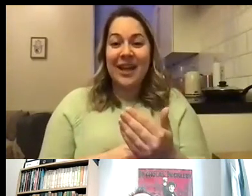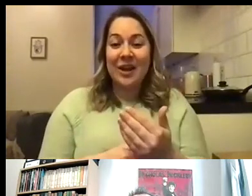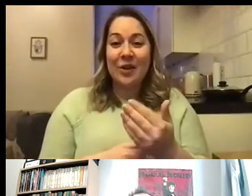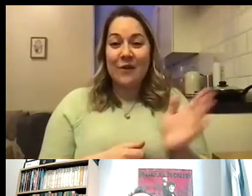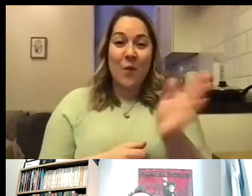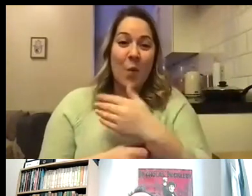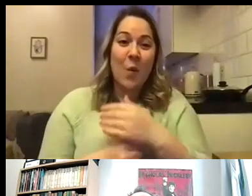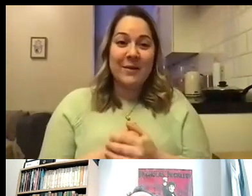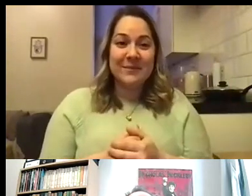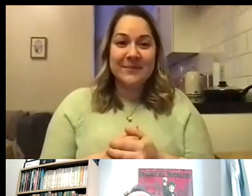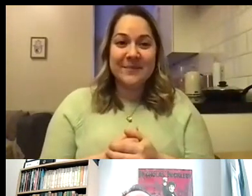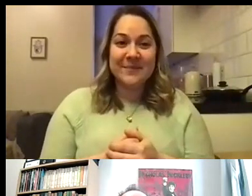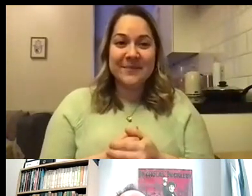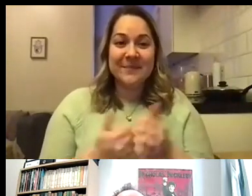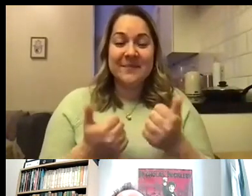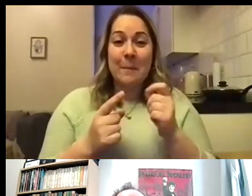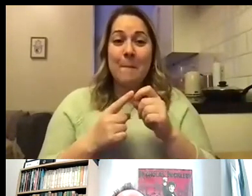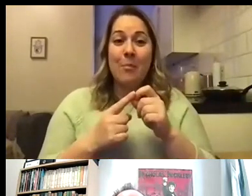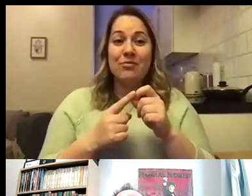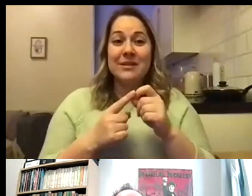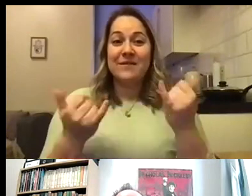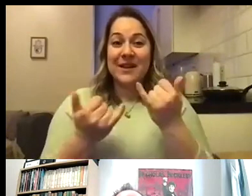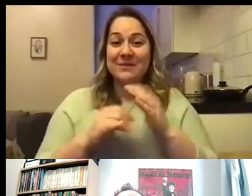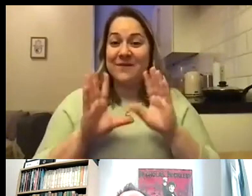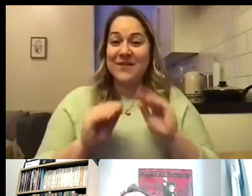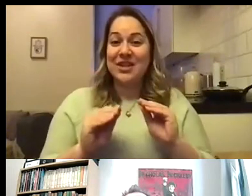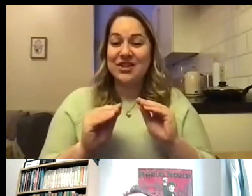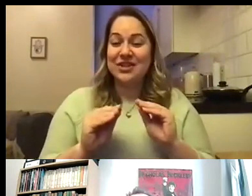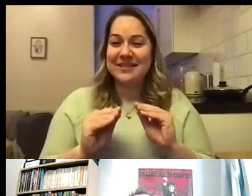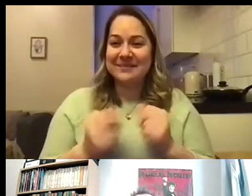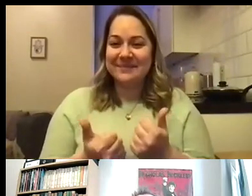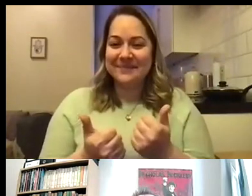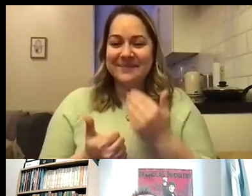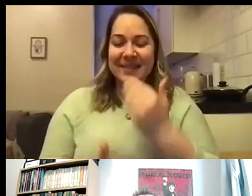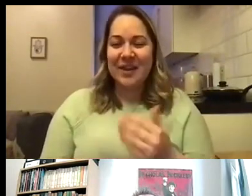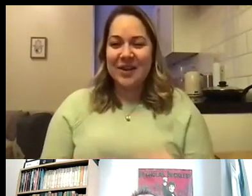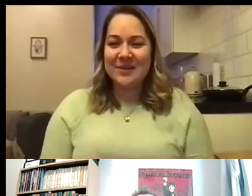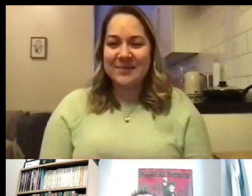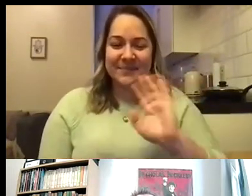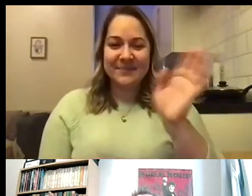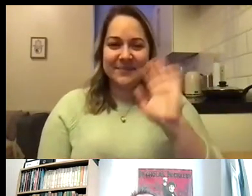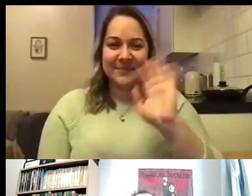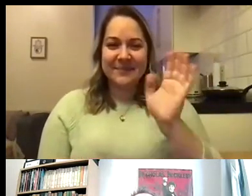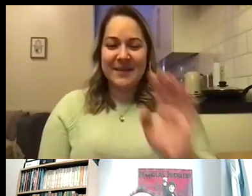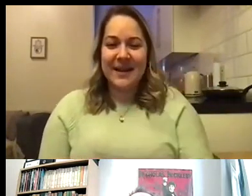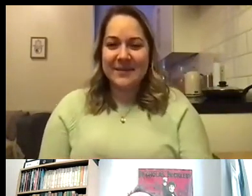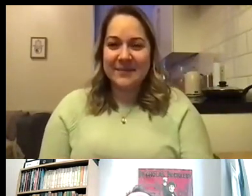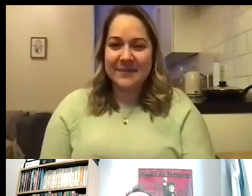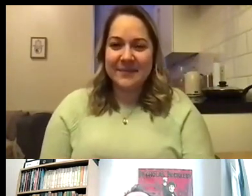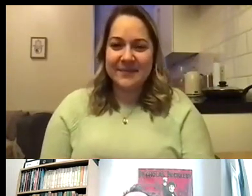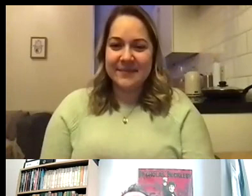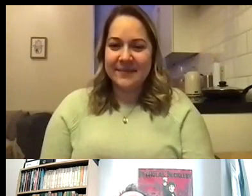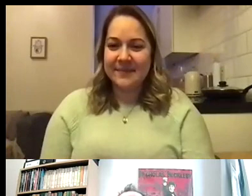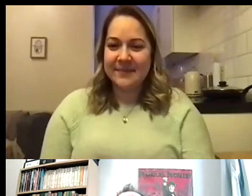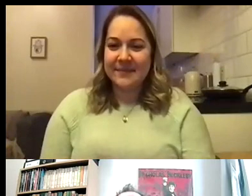That is Poplarism Festival out. Thank you. Thanks very much, everyone. Bye-bye.